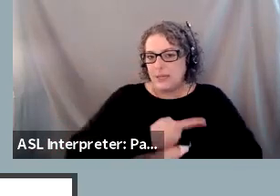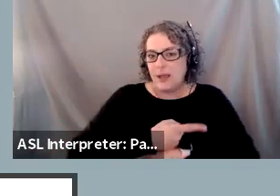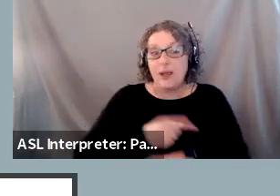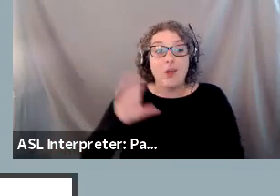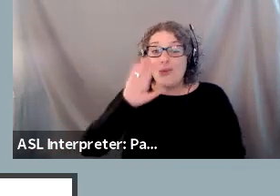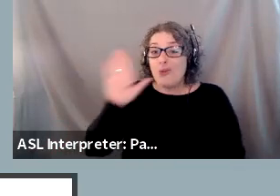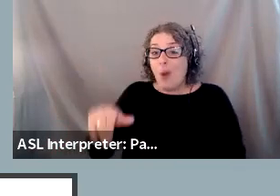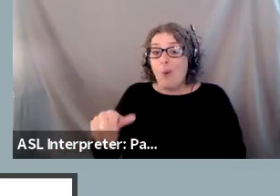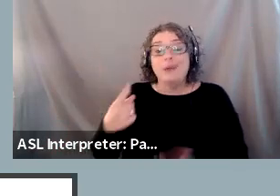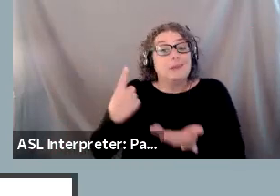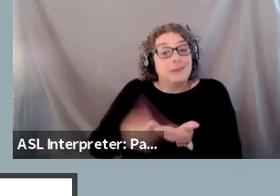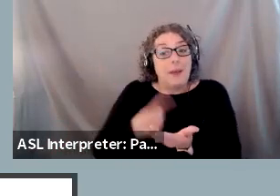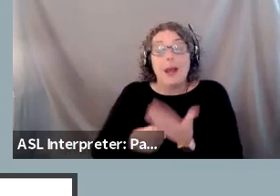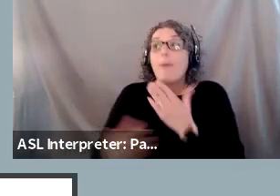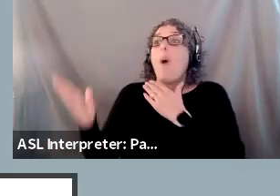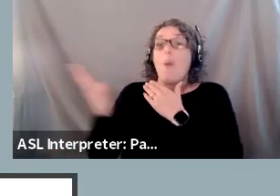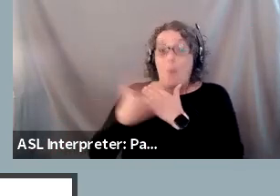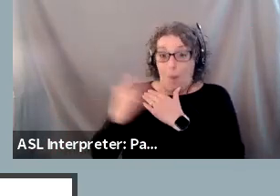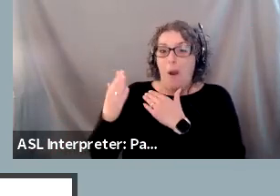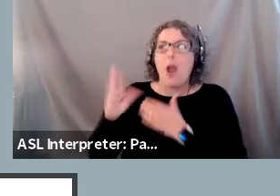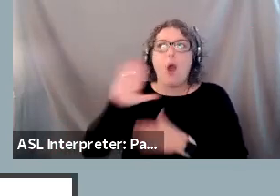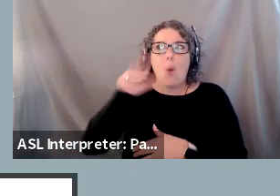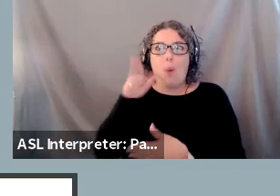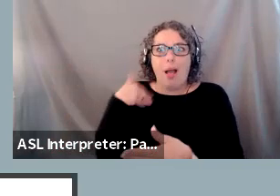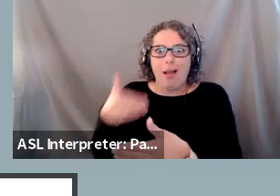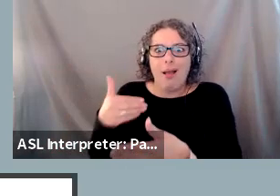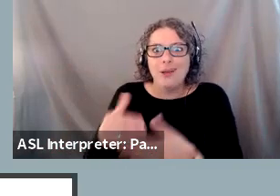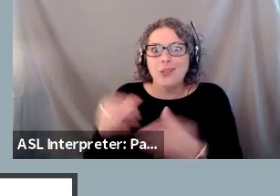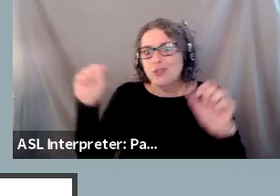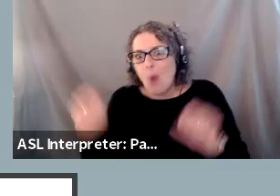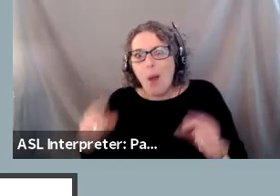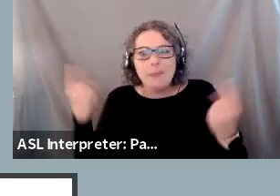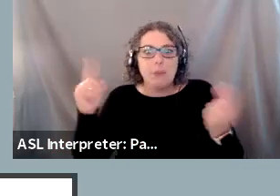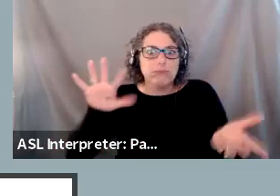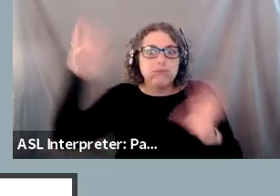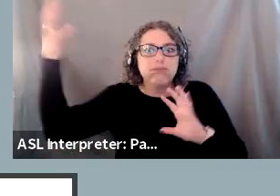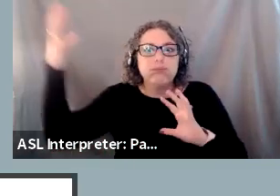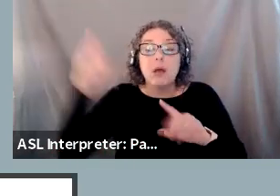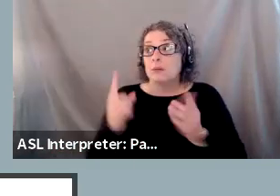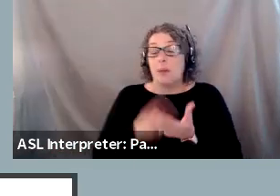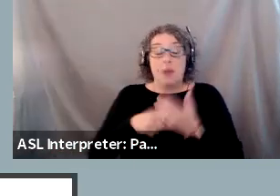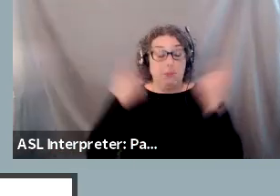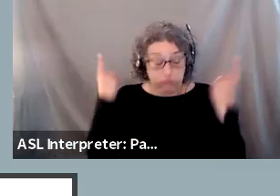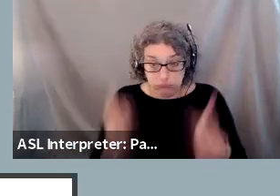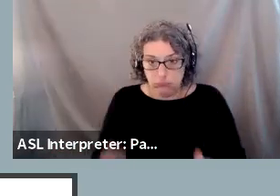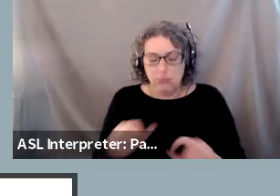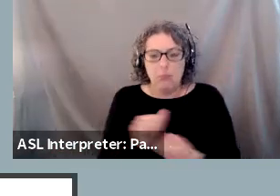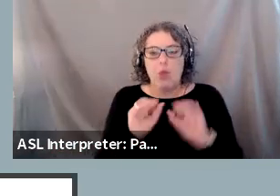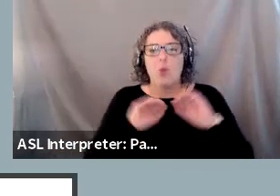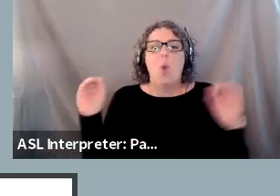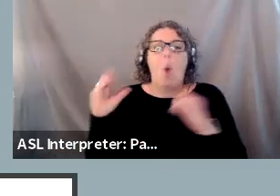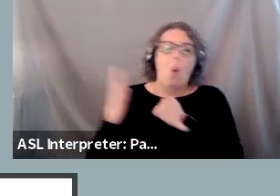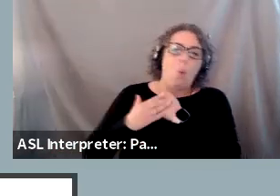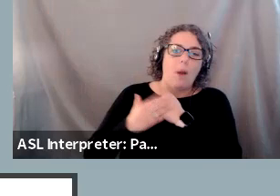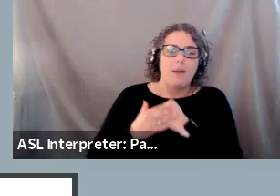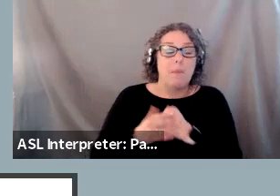sometimes with warning, sometimes with little to no warning. But everyone needs to be prepared for these disasters, know what